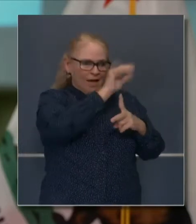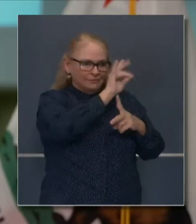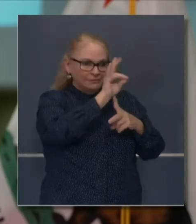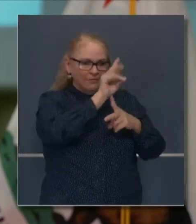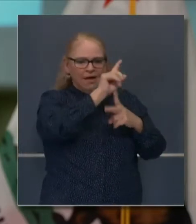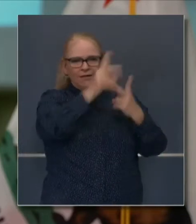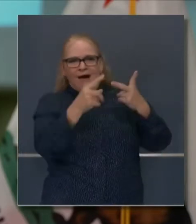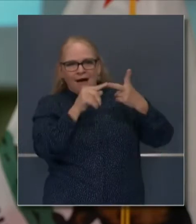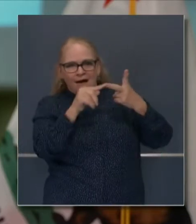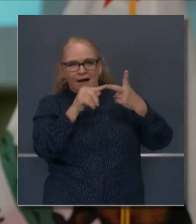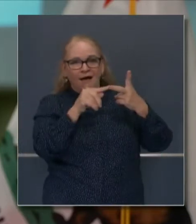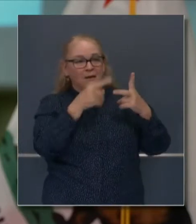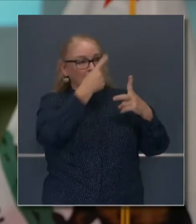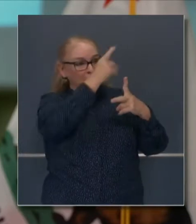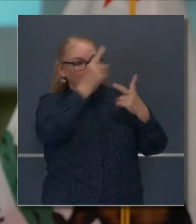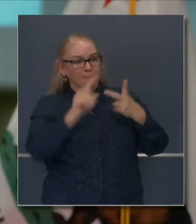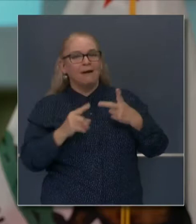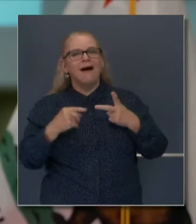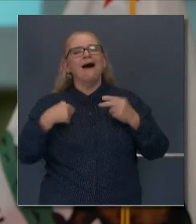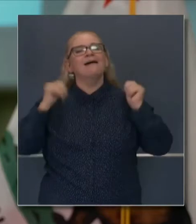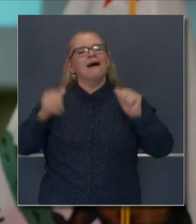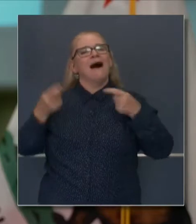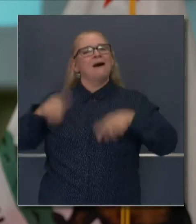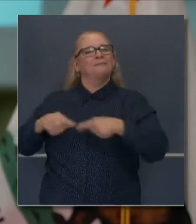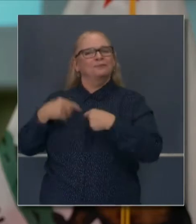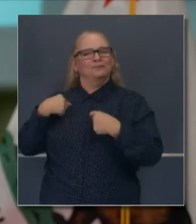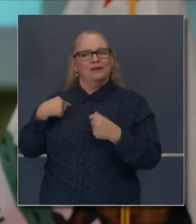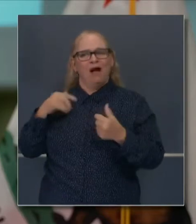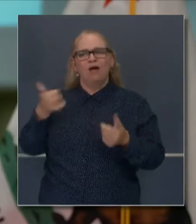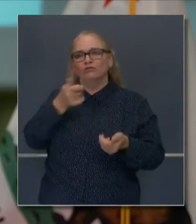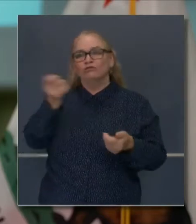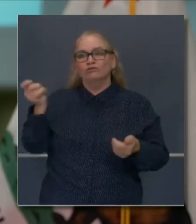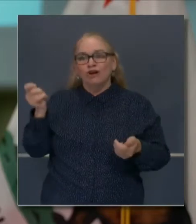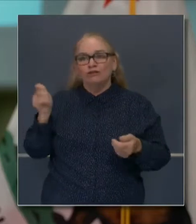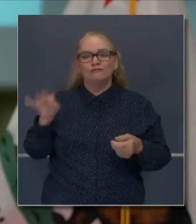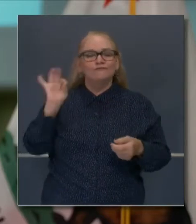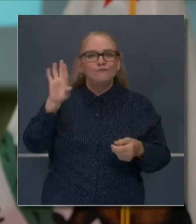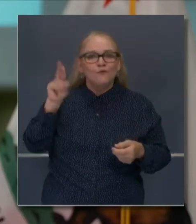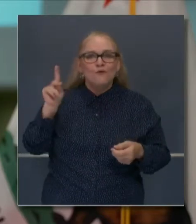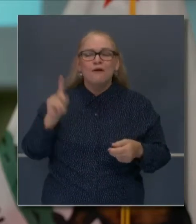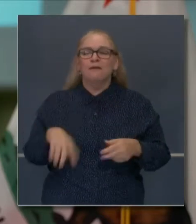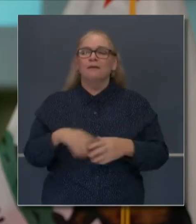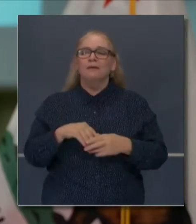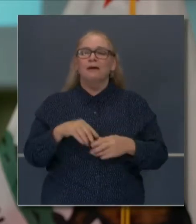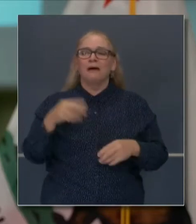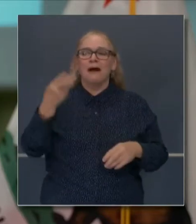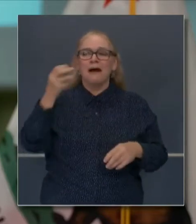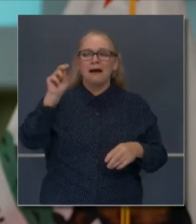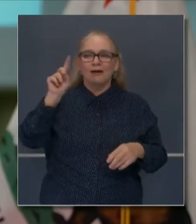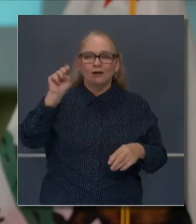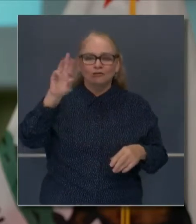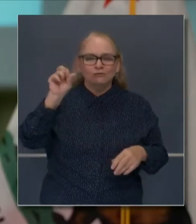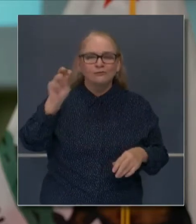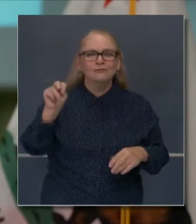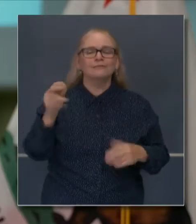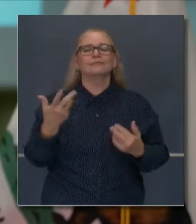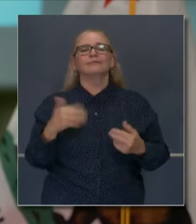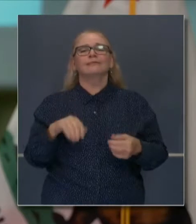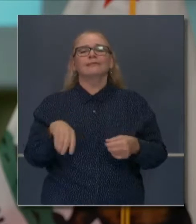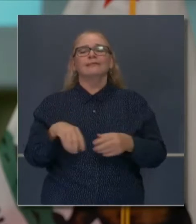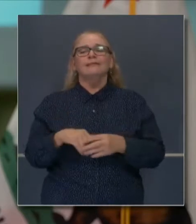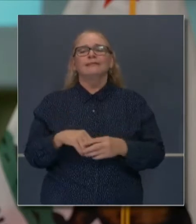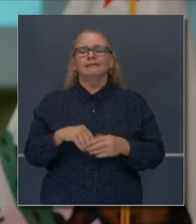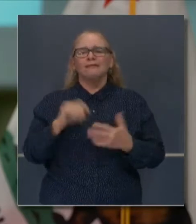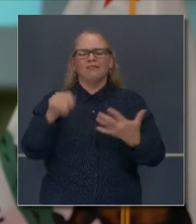others, Judge Judy Ford, Judge Thelton Henderson, all of whom blazed the